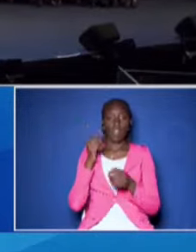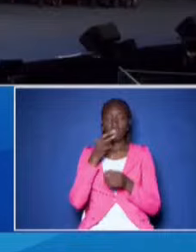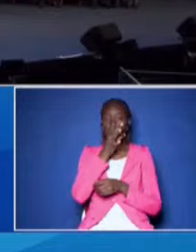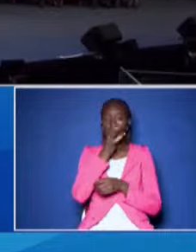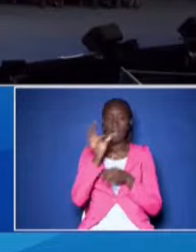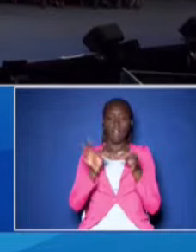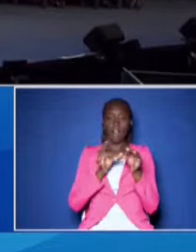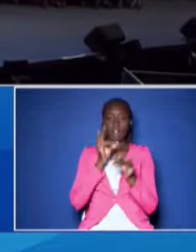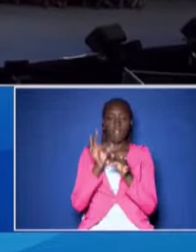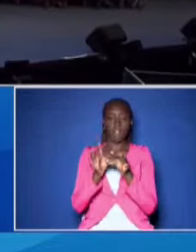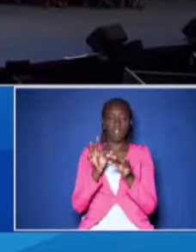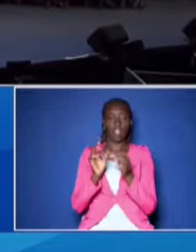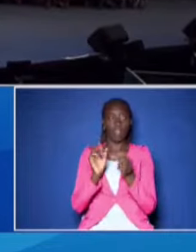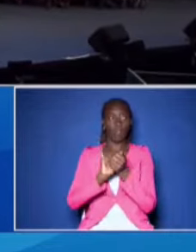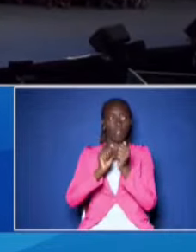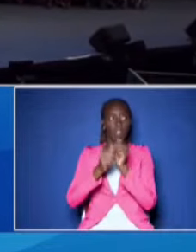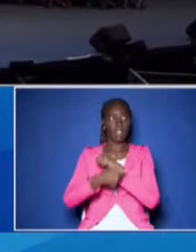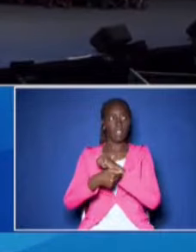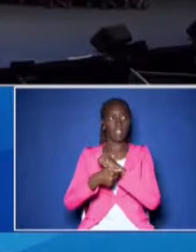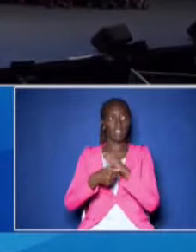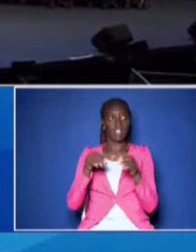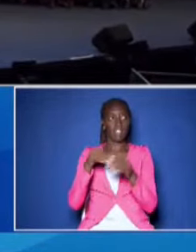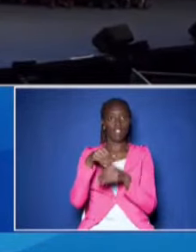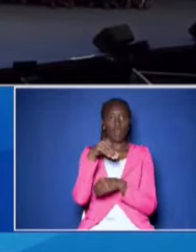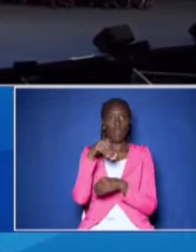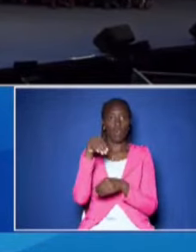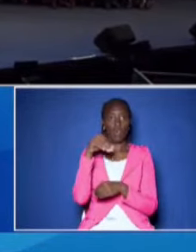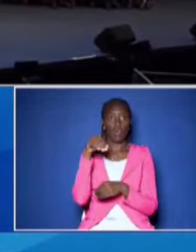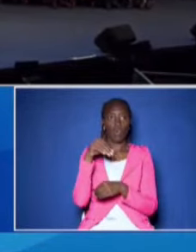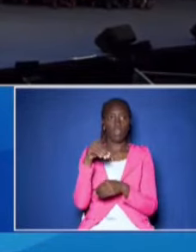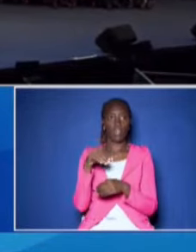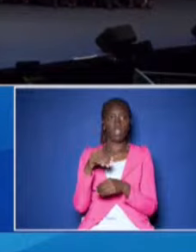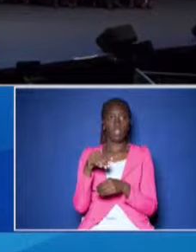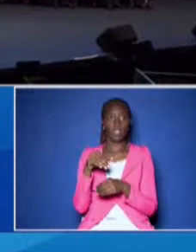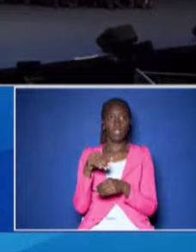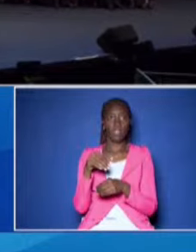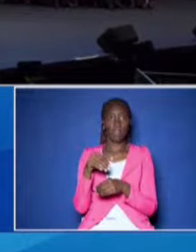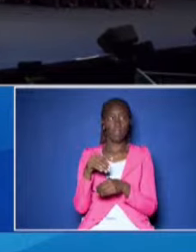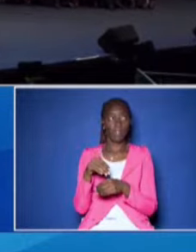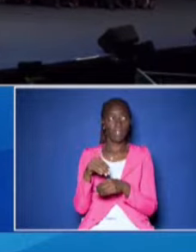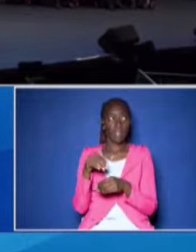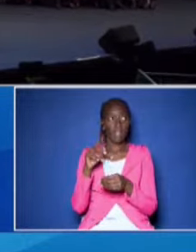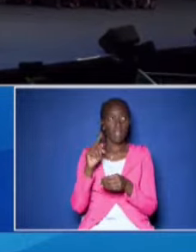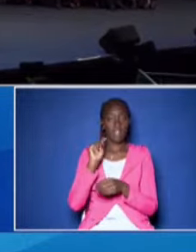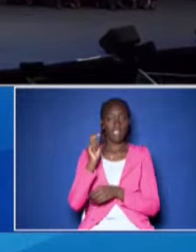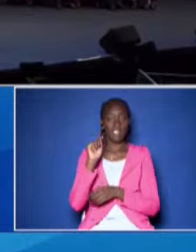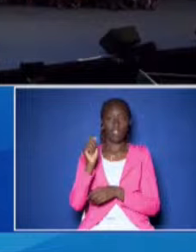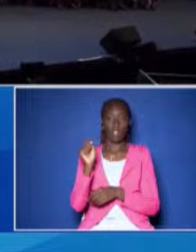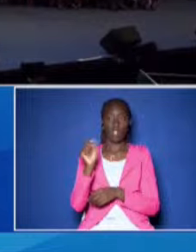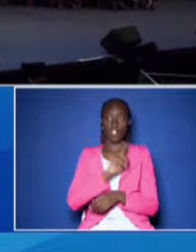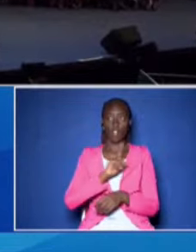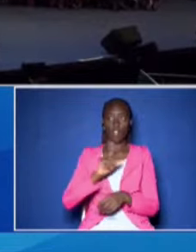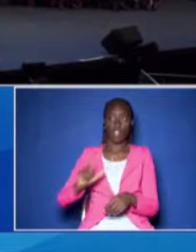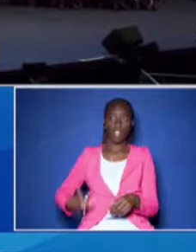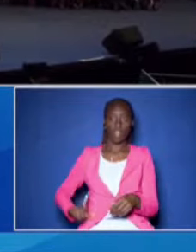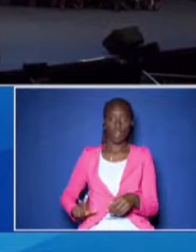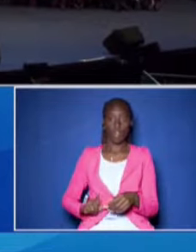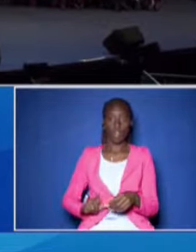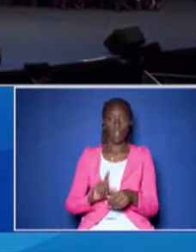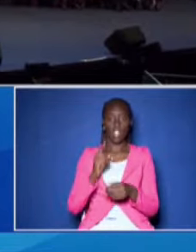perfect converting the soul the testimony of the Lord